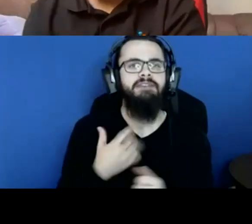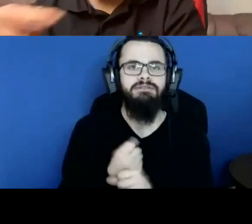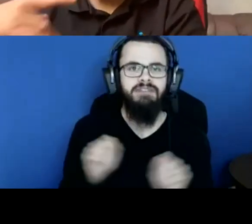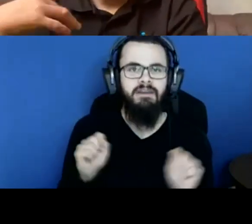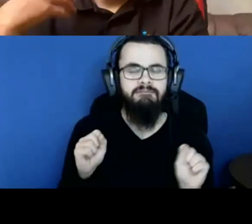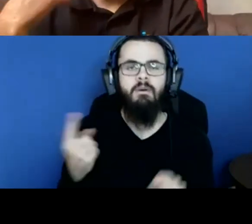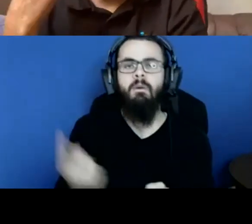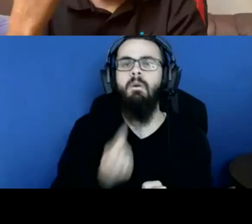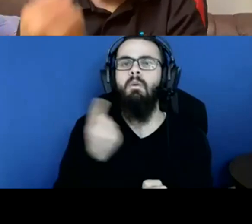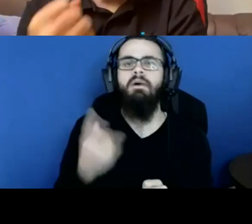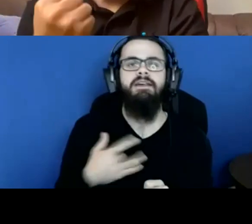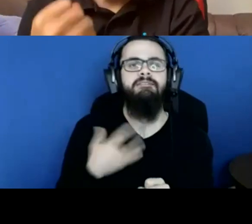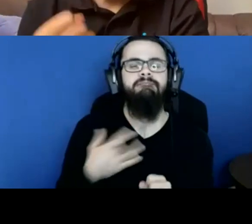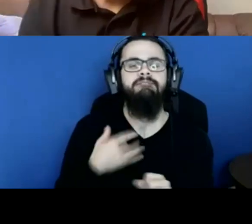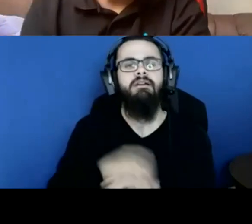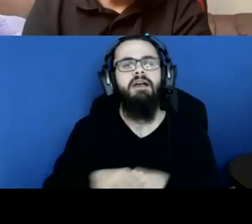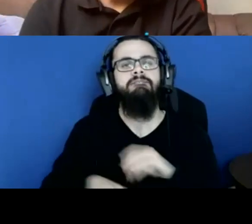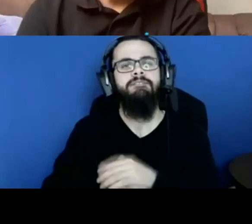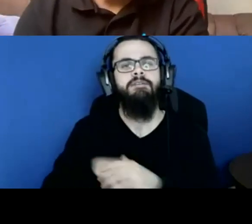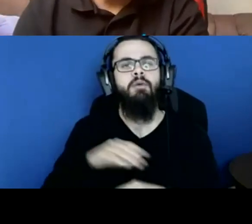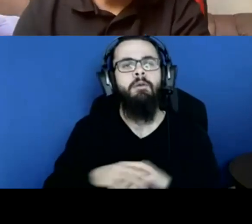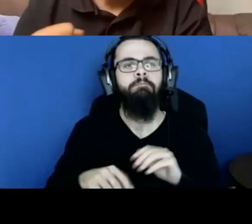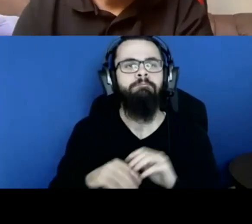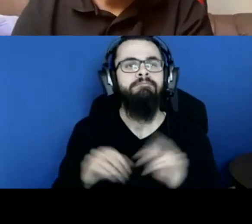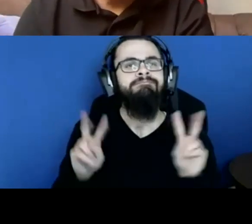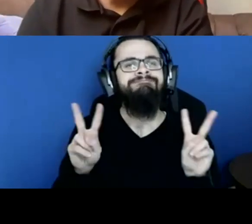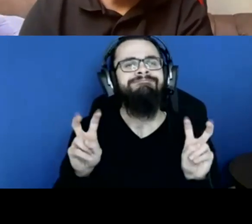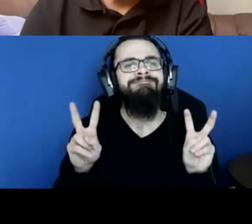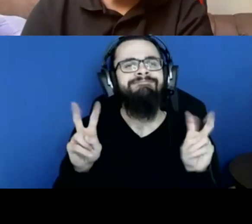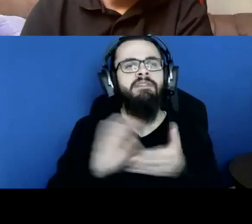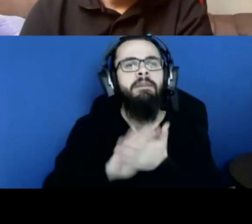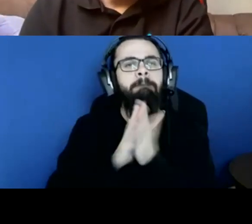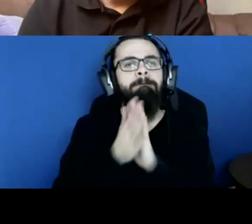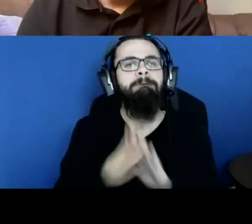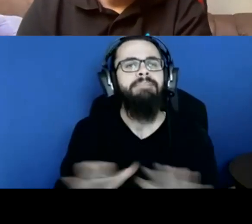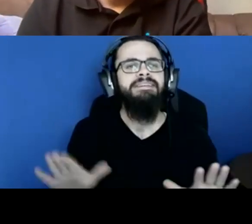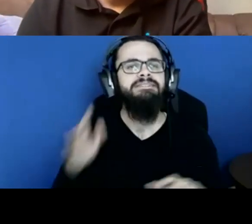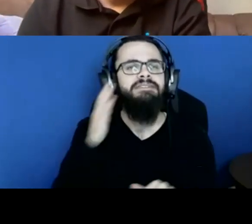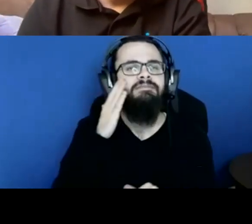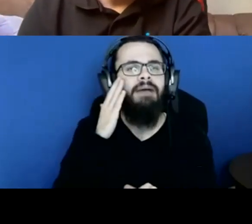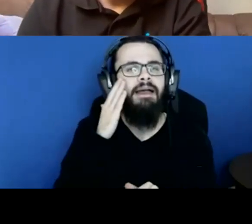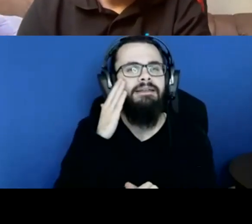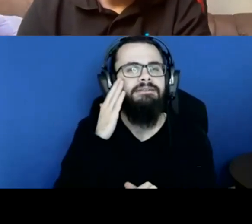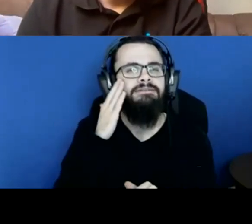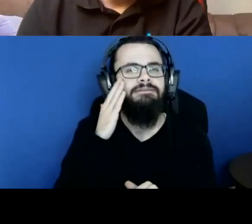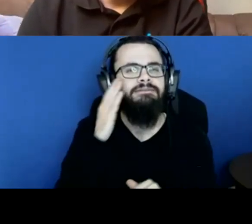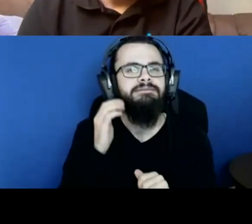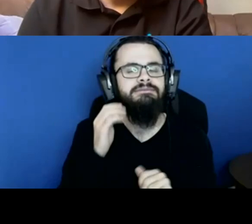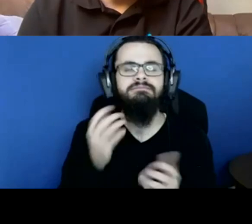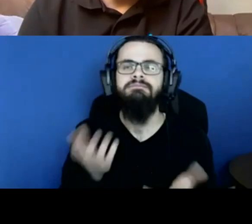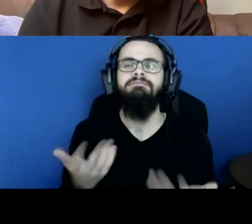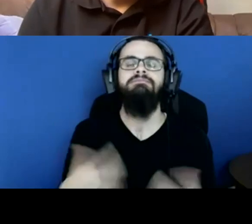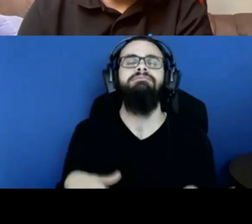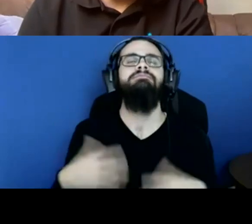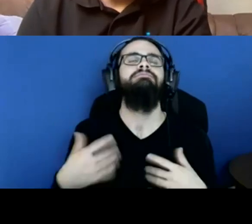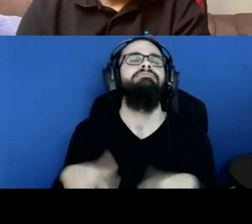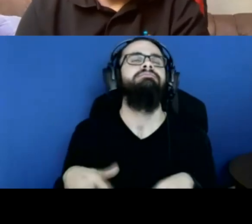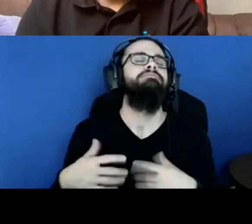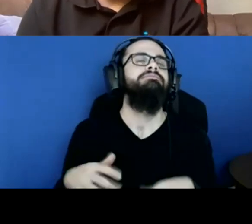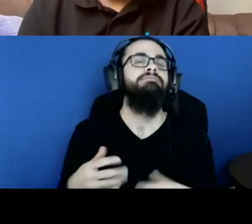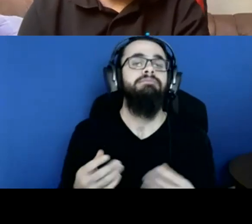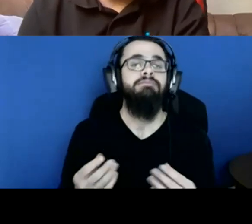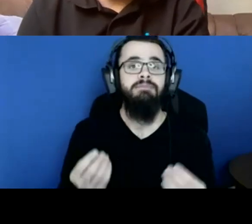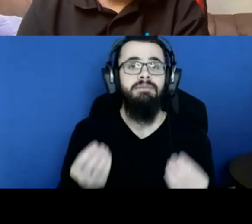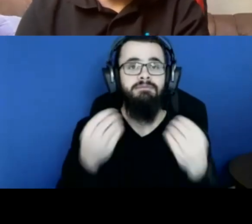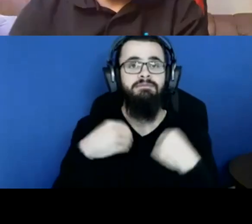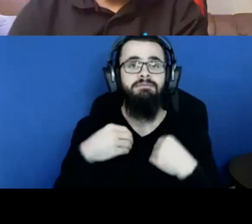all this. It gave me that peace of mind when they put it all in my house, knowing that when